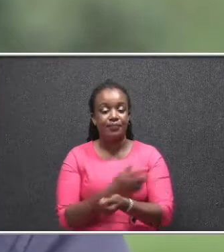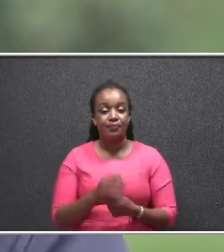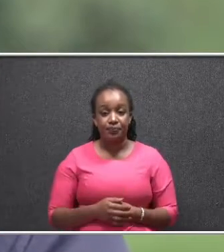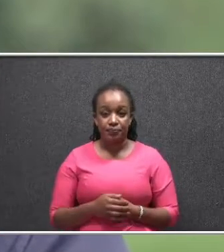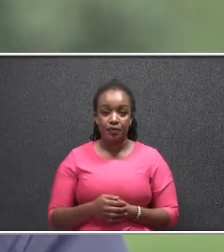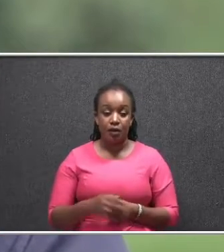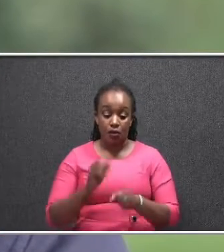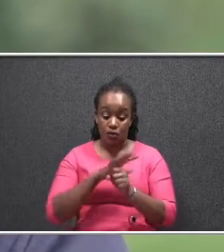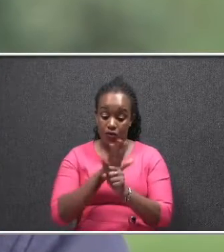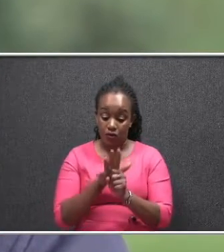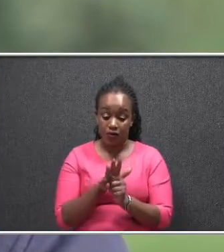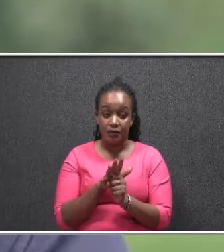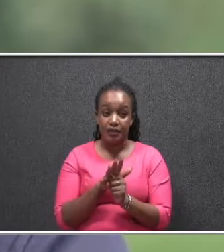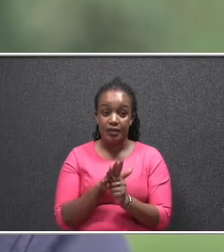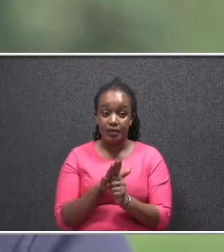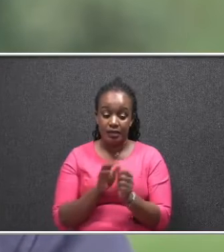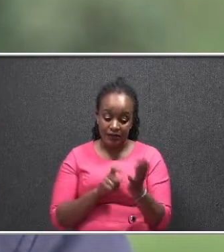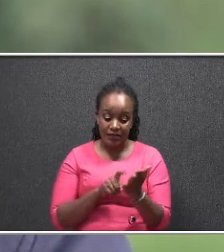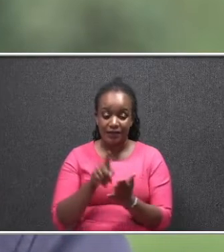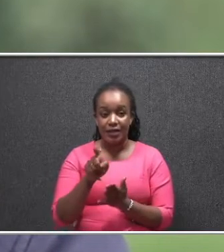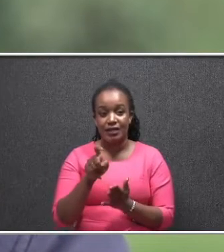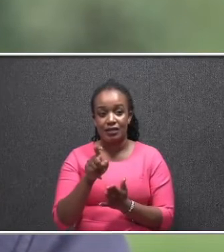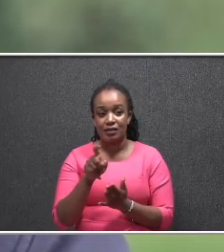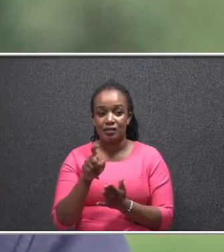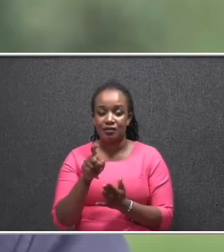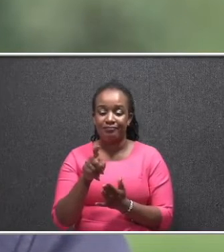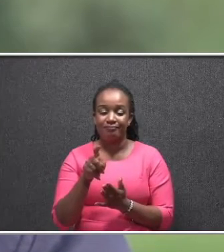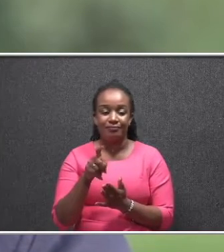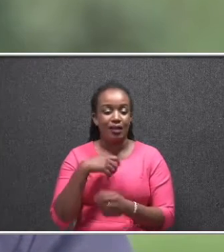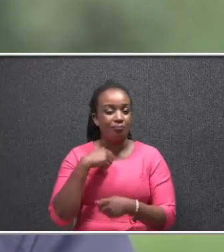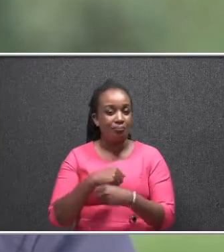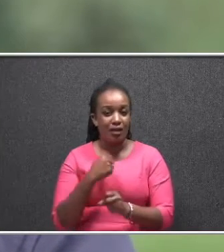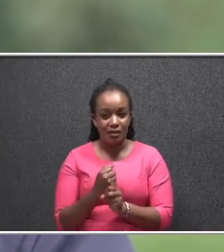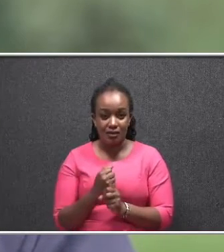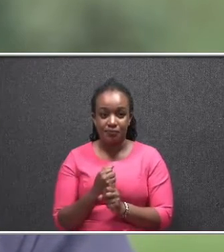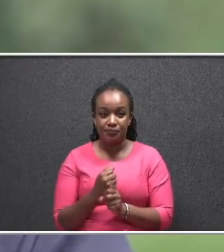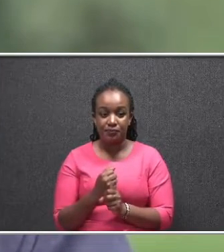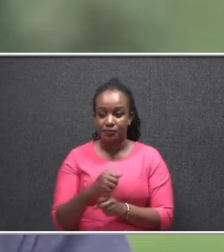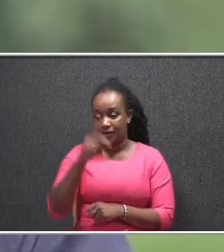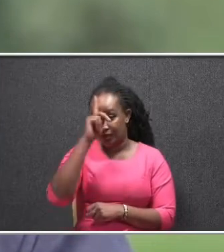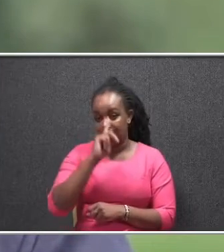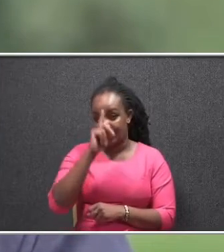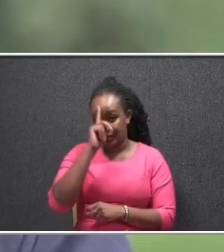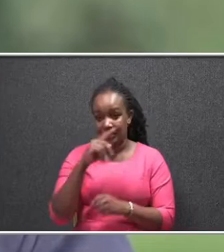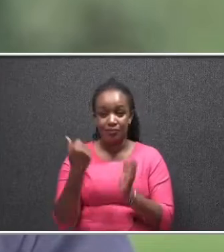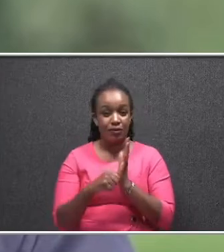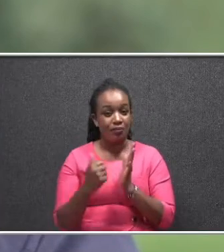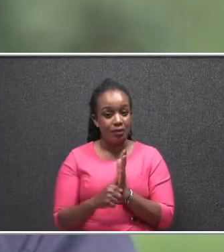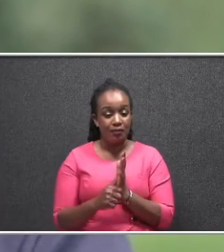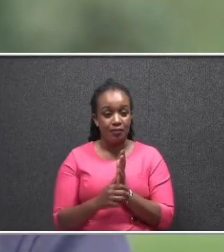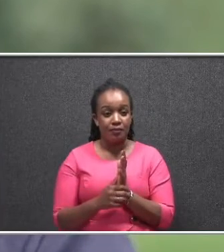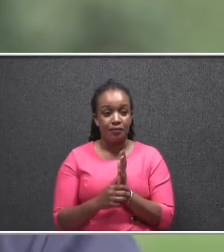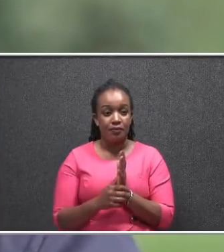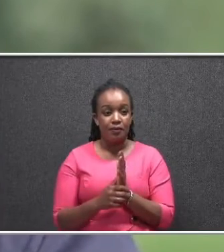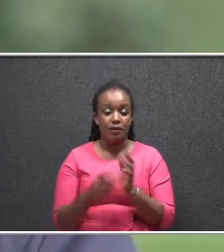COVID-19 by itself as a virus may not actually cause a serious problem